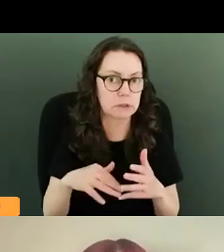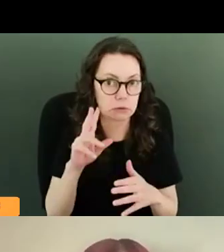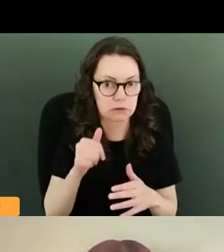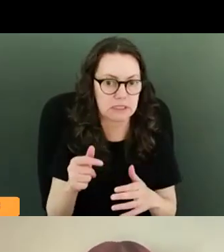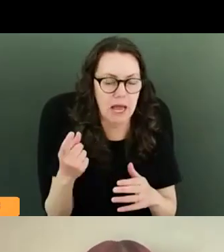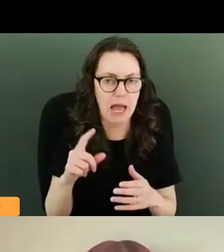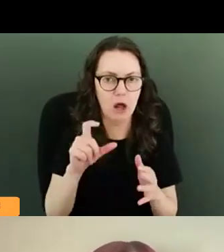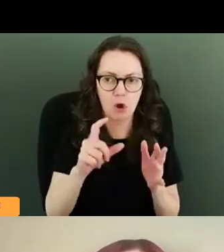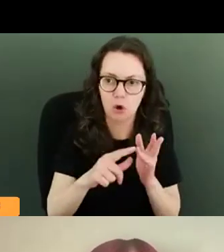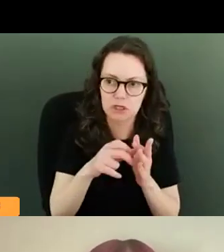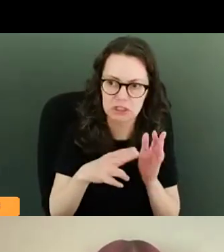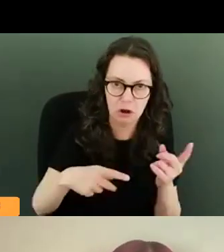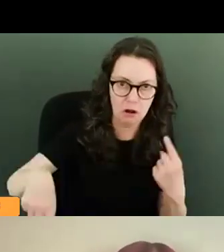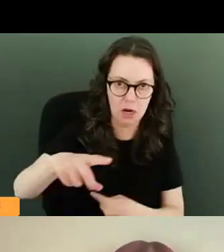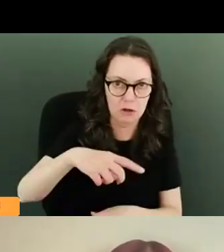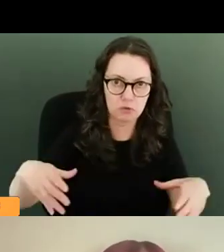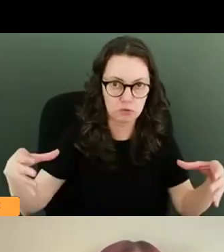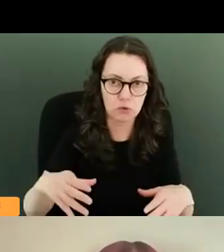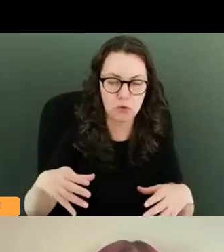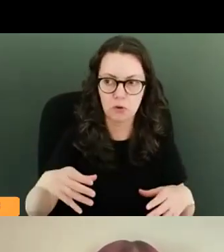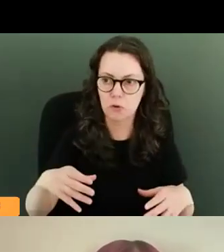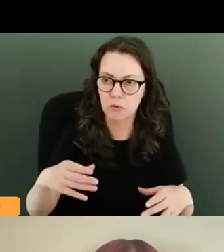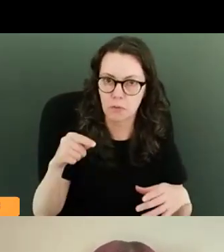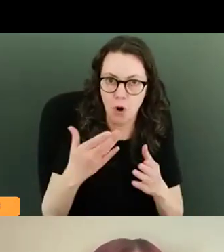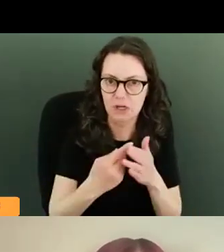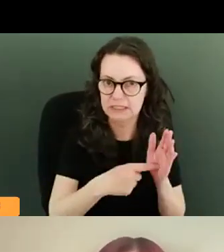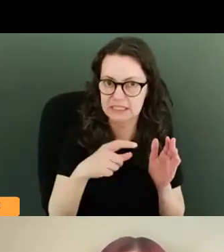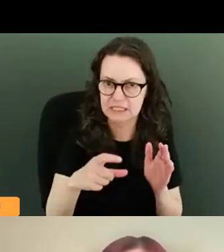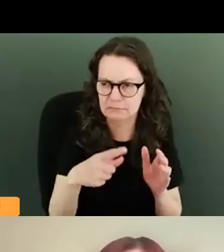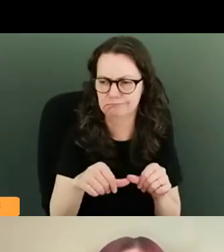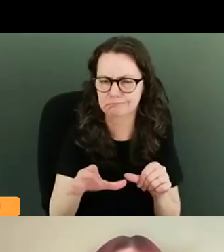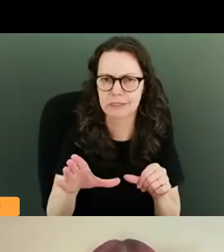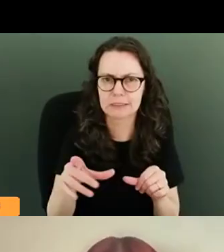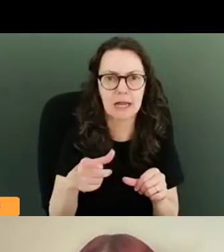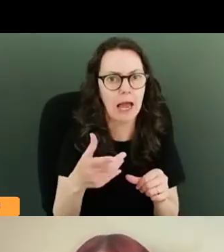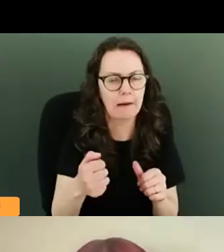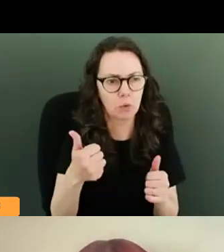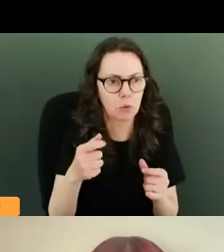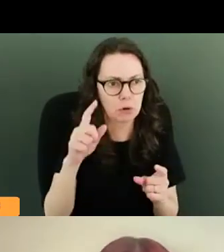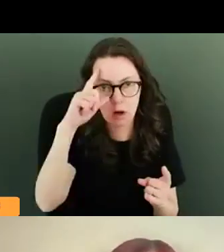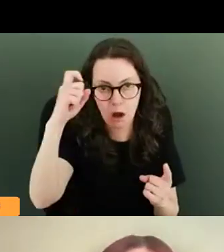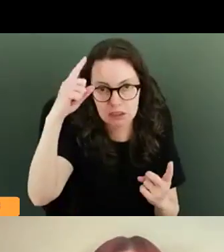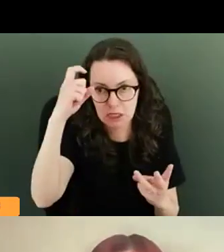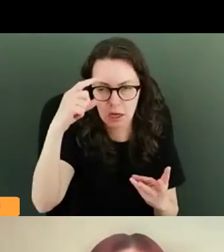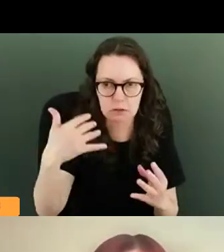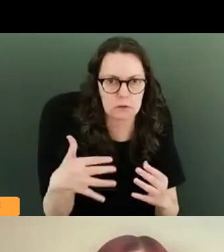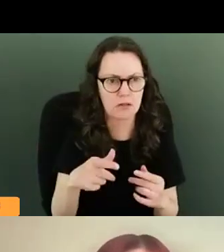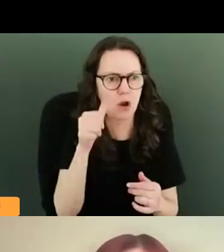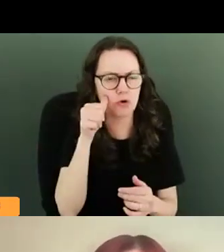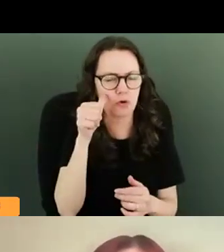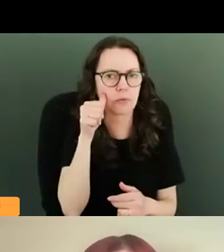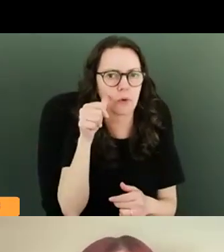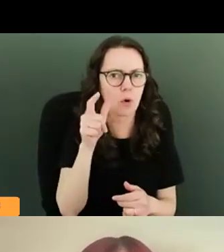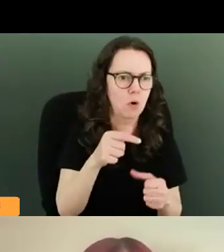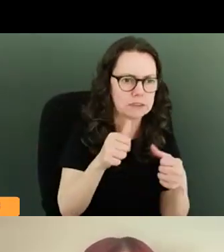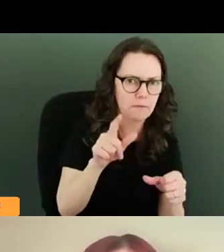these co-designers who worked on the project were incredible. They had such innovative ideas and expertise, and